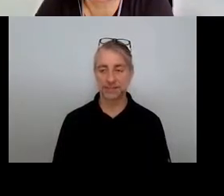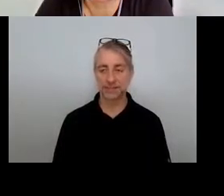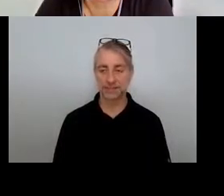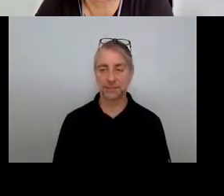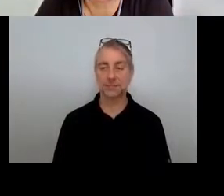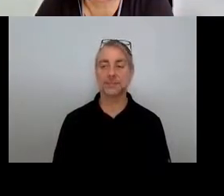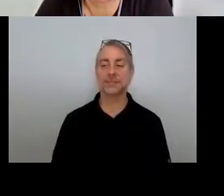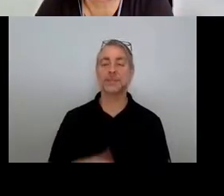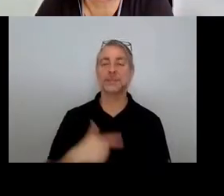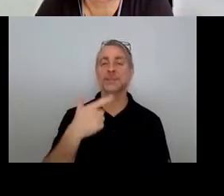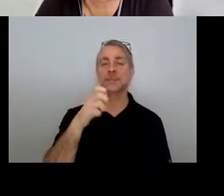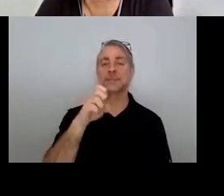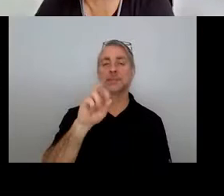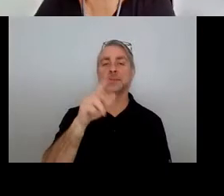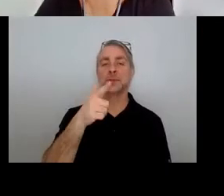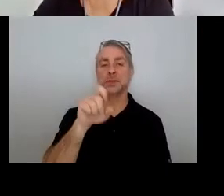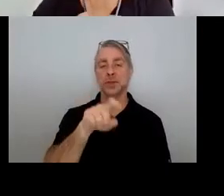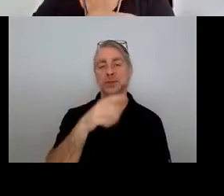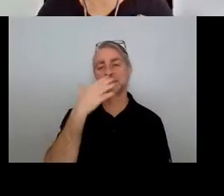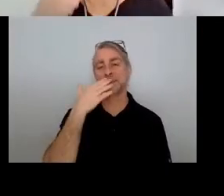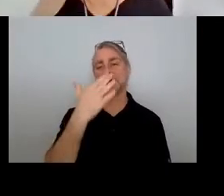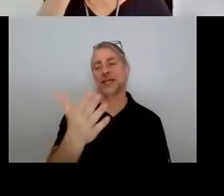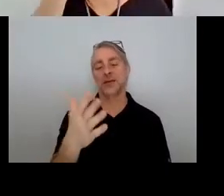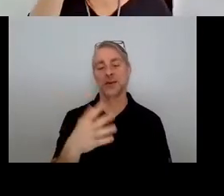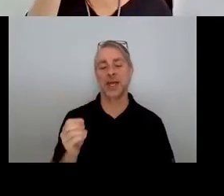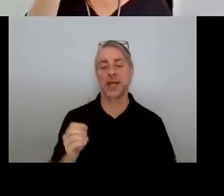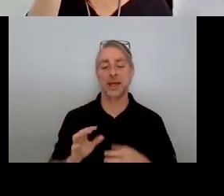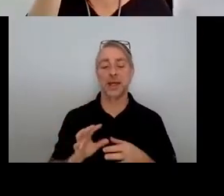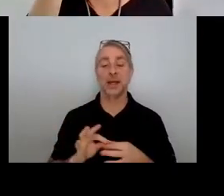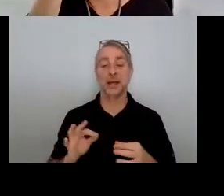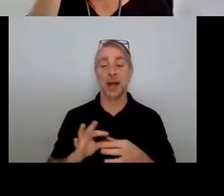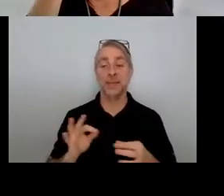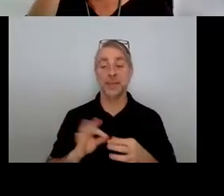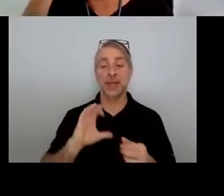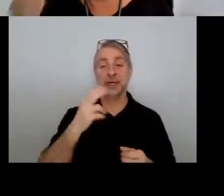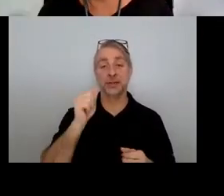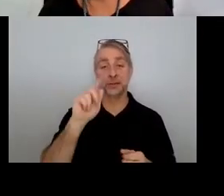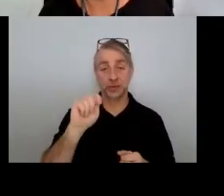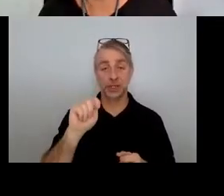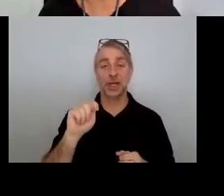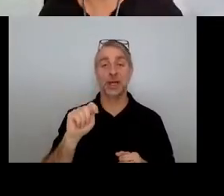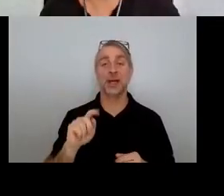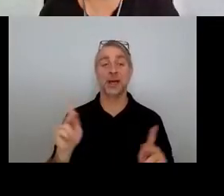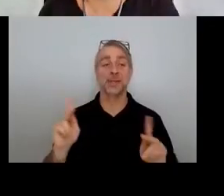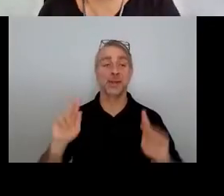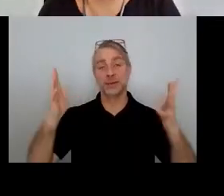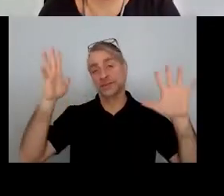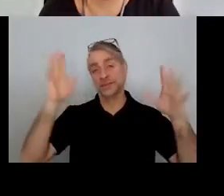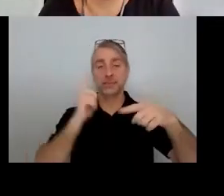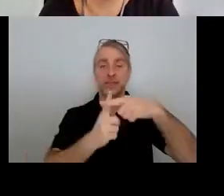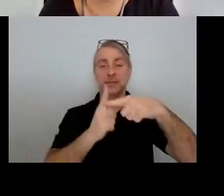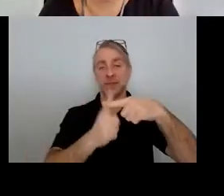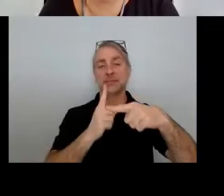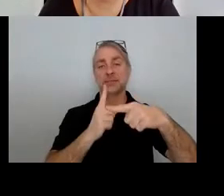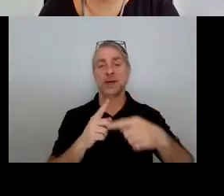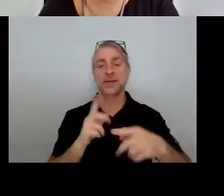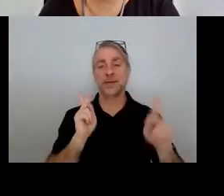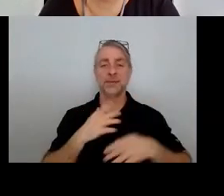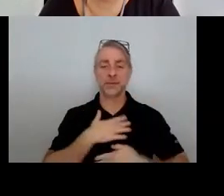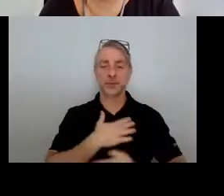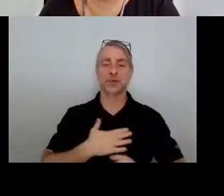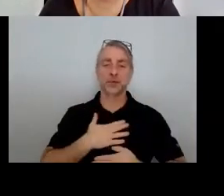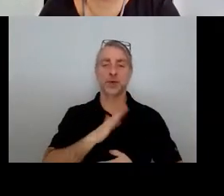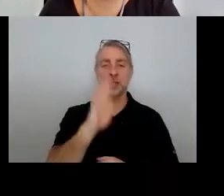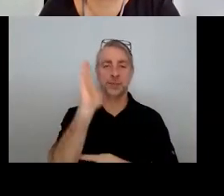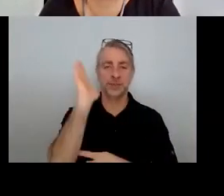Great, thank you so much, Terri. You're getting the comments in the chat box and the question and answer all just are so positive. I think everyone's really enjoying